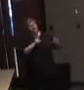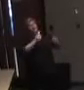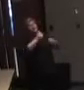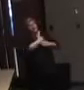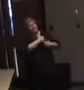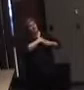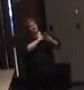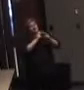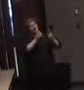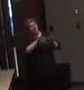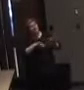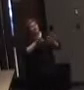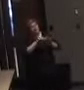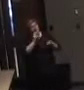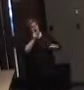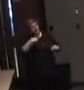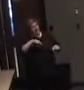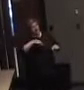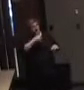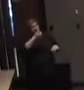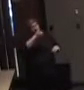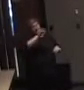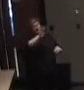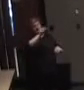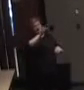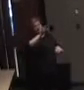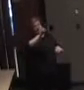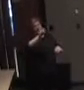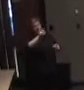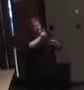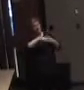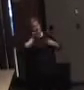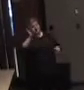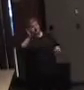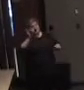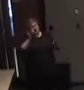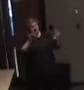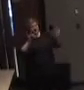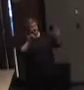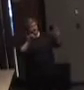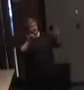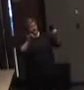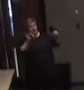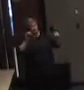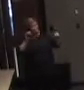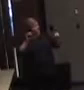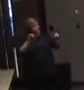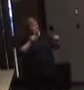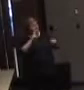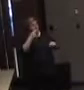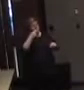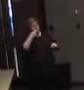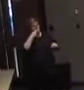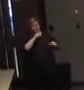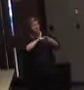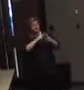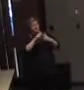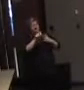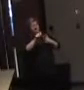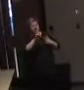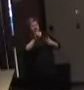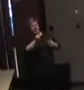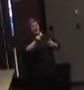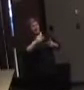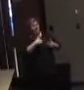was very important to us from 1940 till 1990 because we faced first Hitler and Stalin, and we had